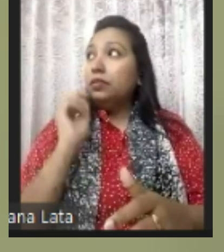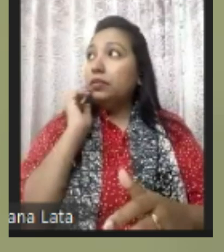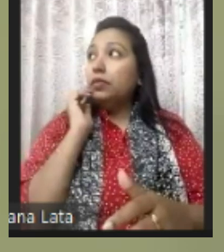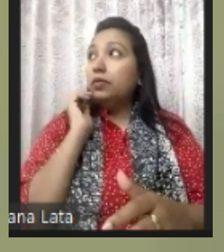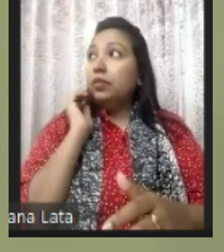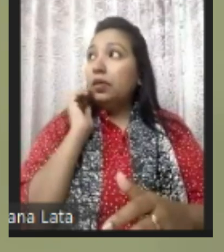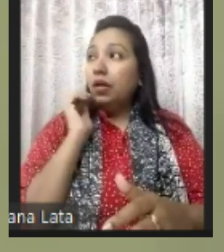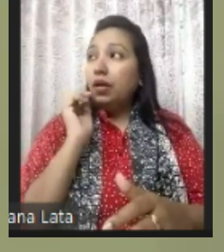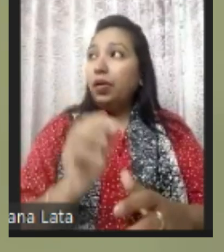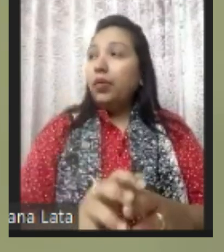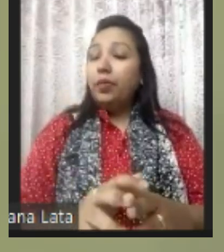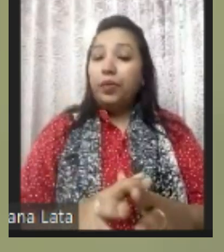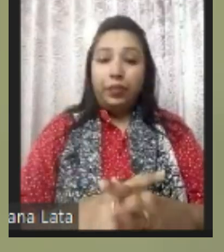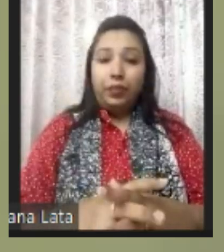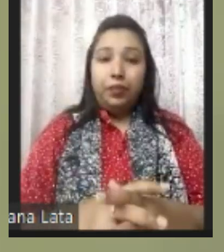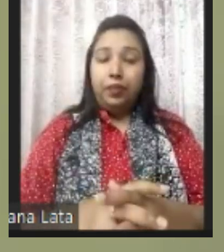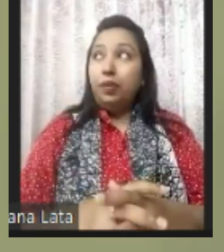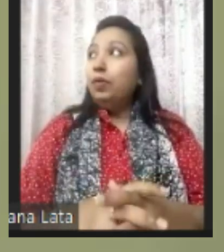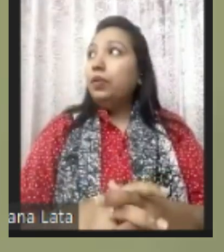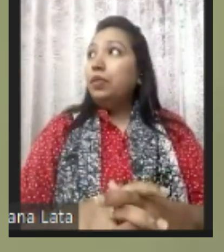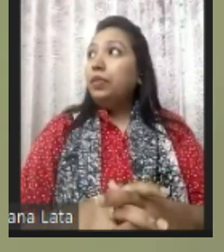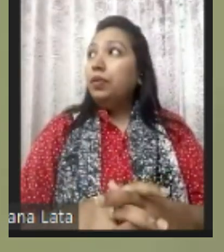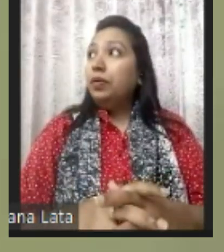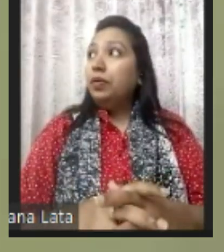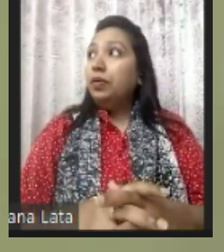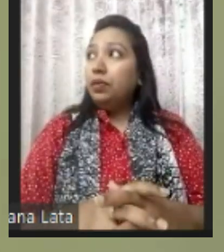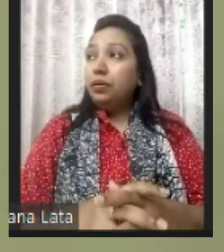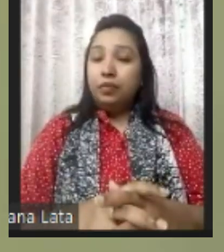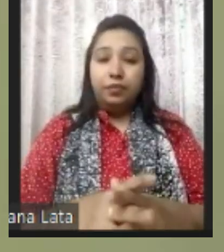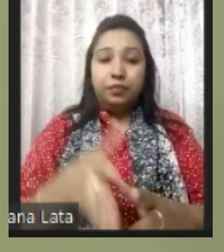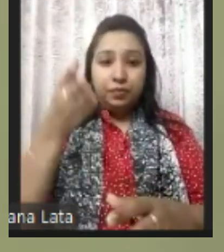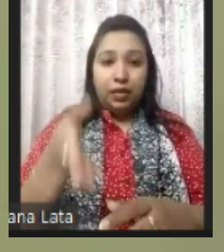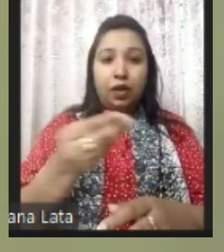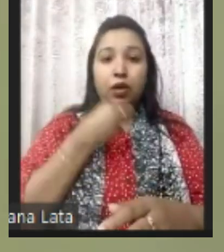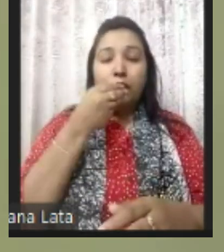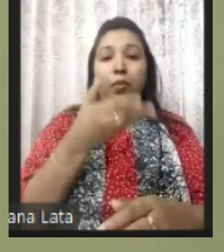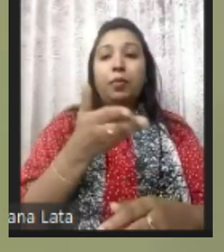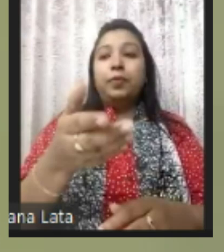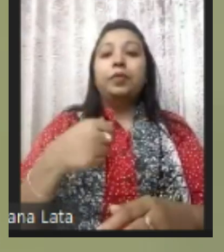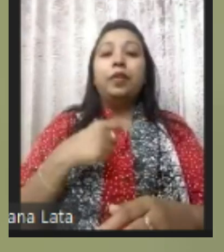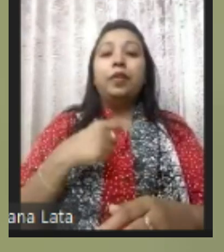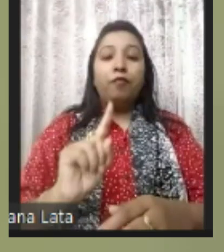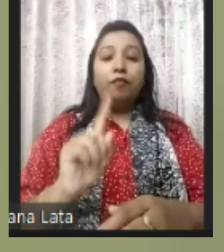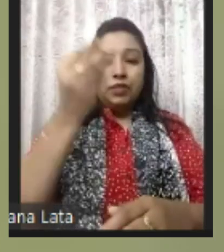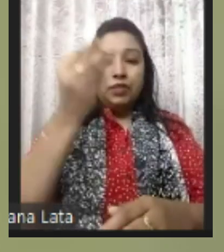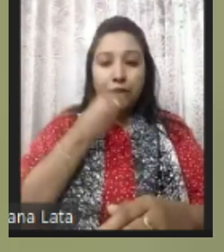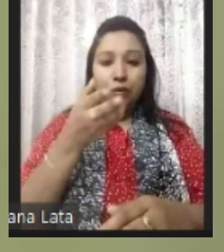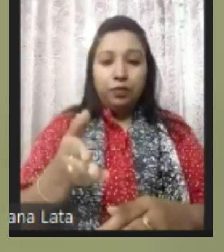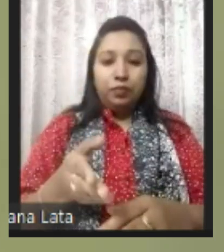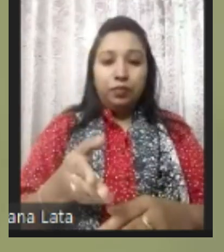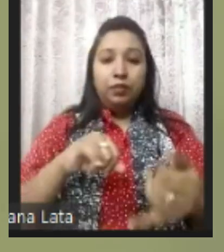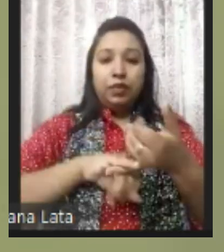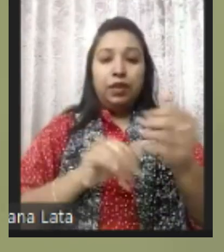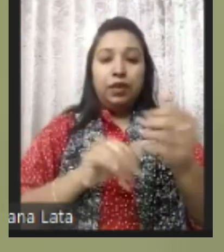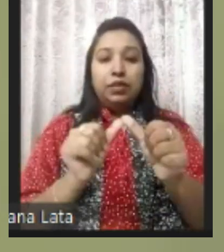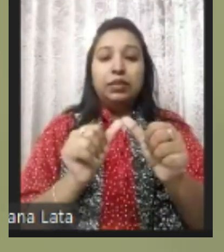that great presentation. Let me go into the panel discussion very quickly. Our first panelist is Mr. Saran Ravindra, who's a member